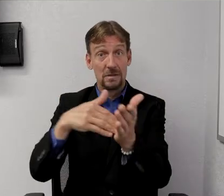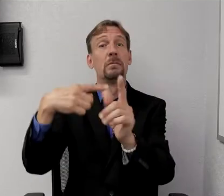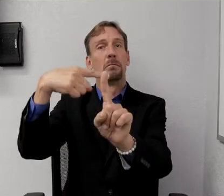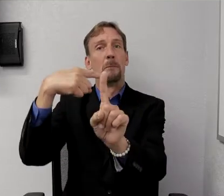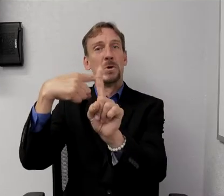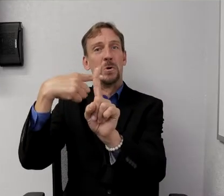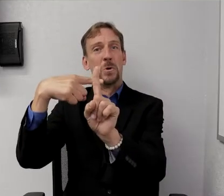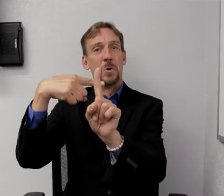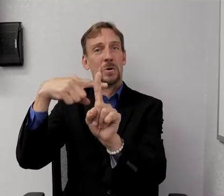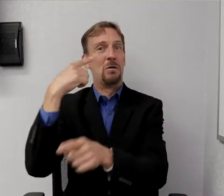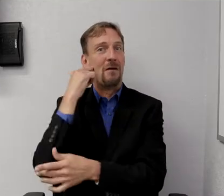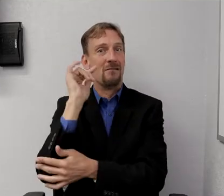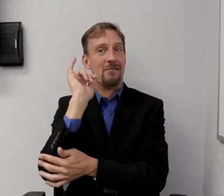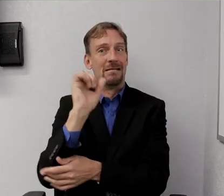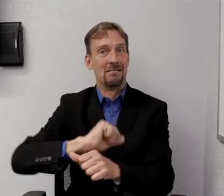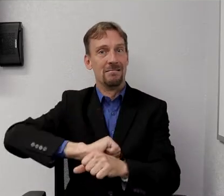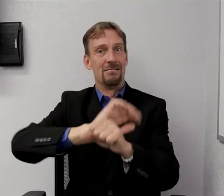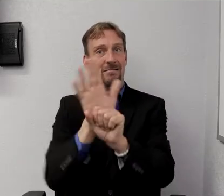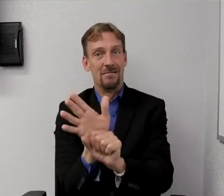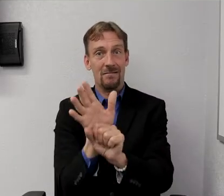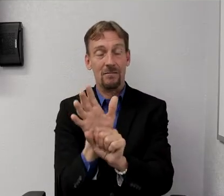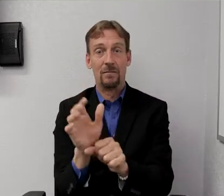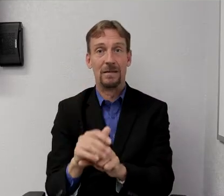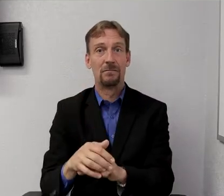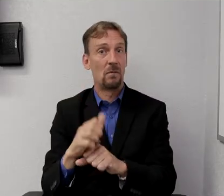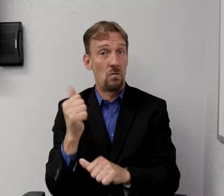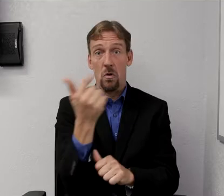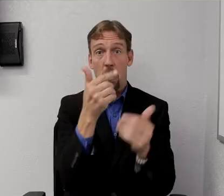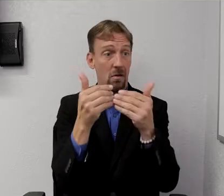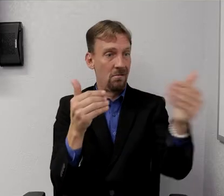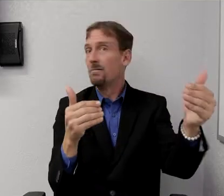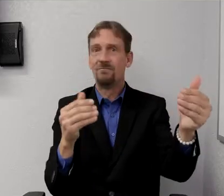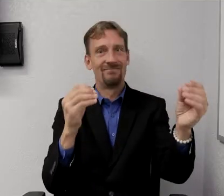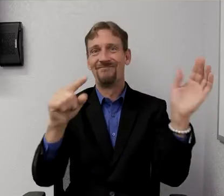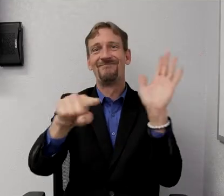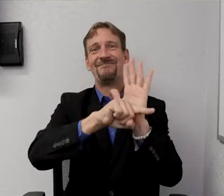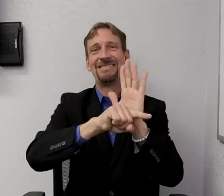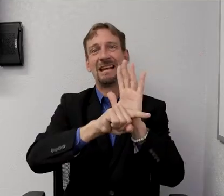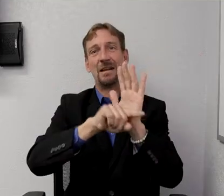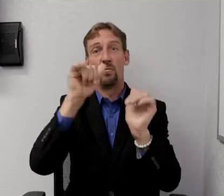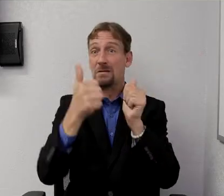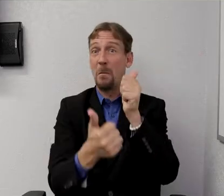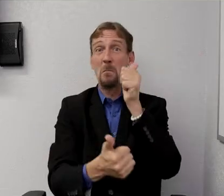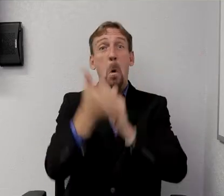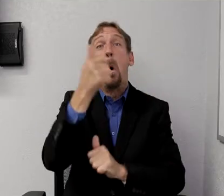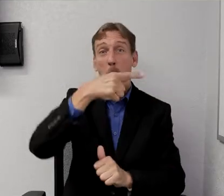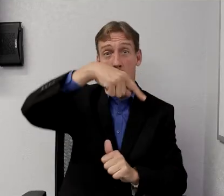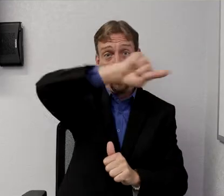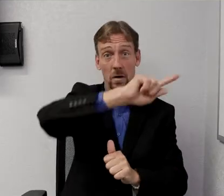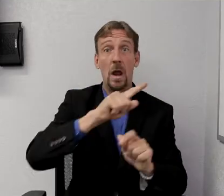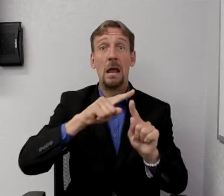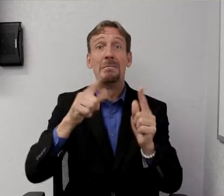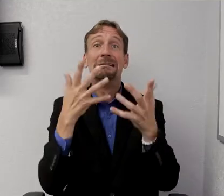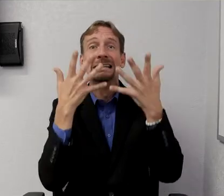positive. All the rest have tested negative, which is obviously still the vast majority of them. And sadly,